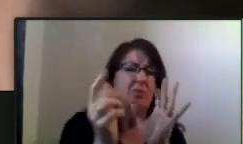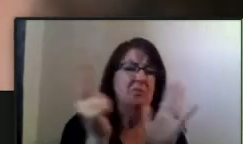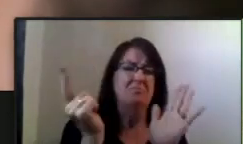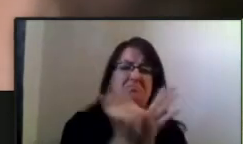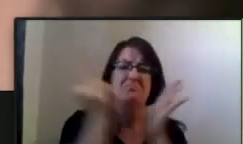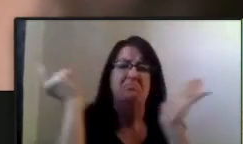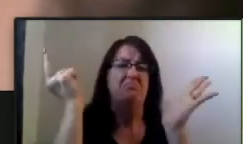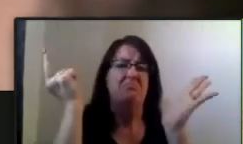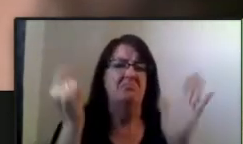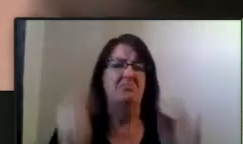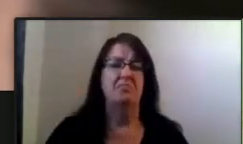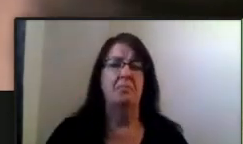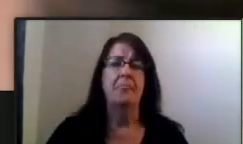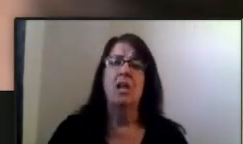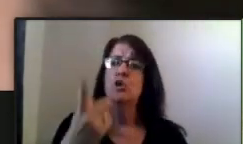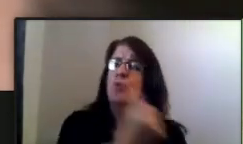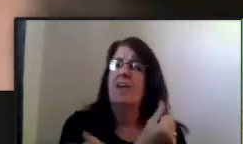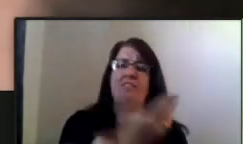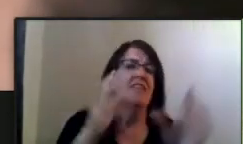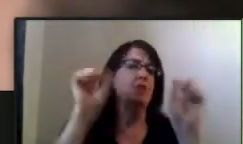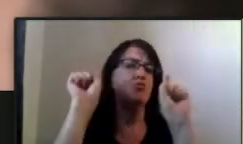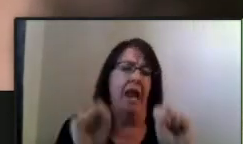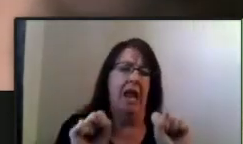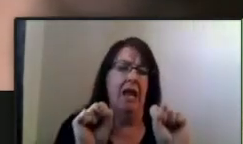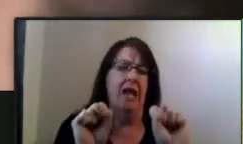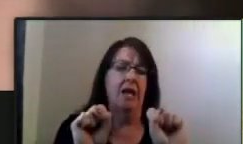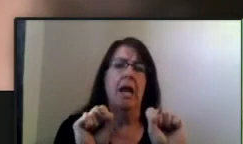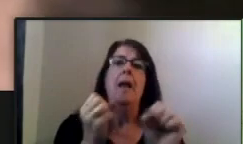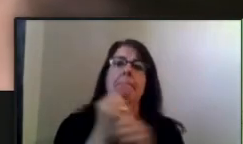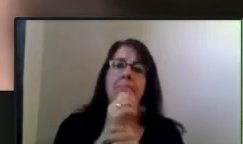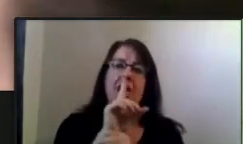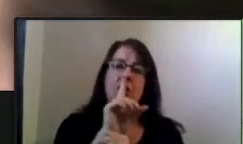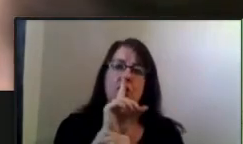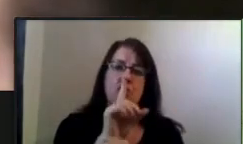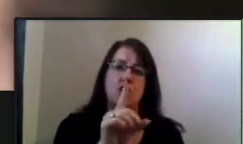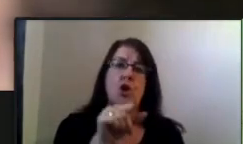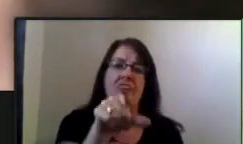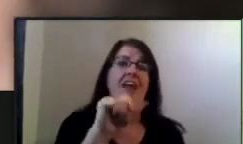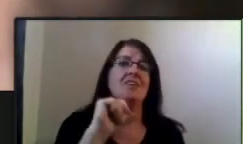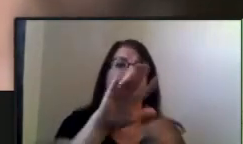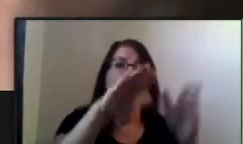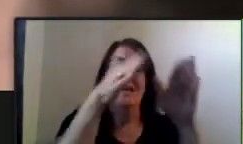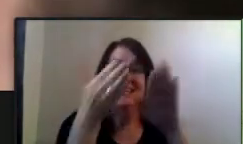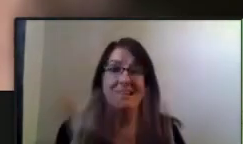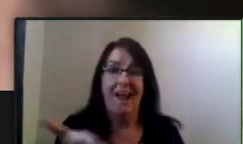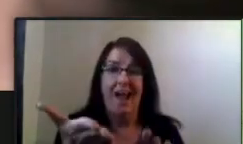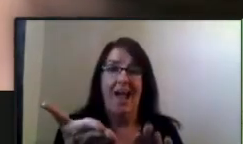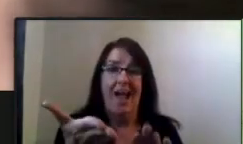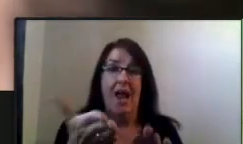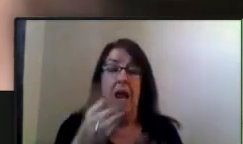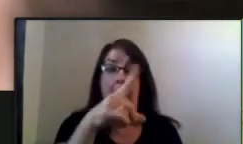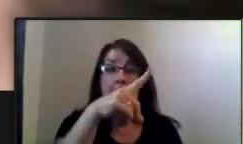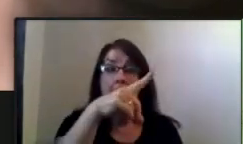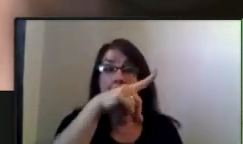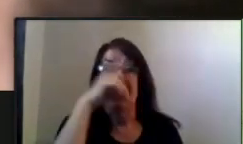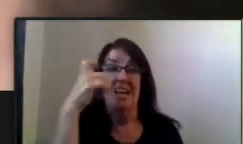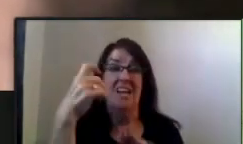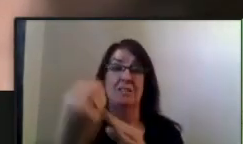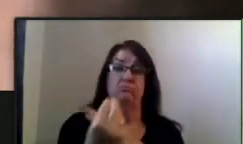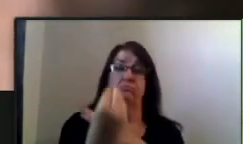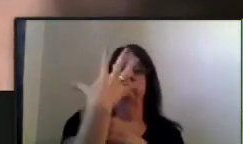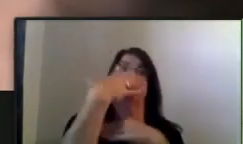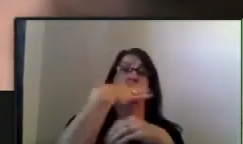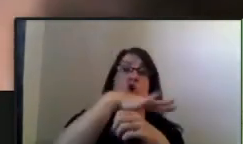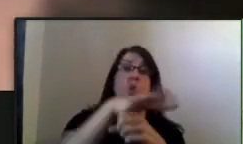centers, we should do everything we can to ensure that they don't die because they were exposed to the COVID-19. We